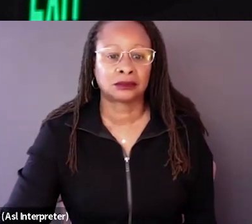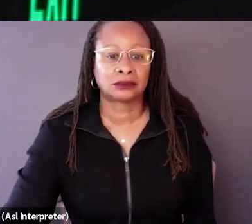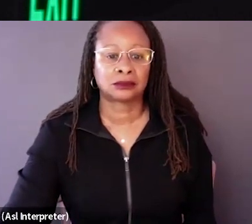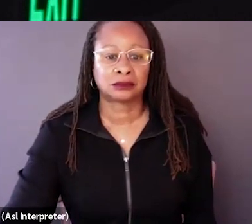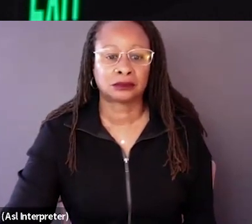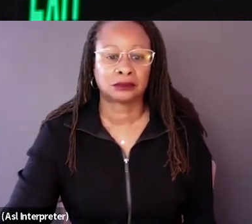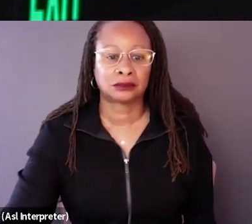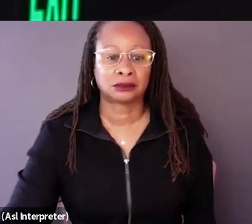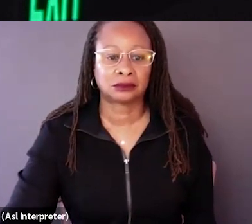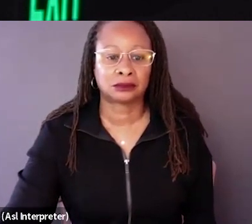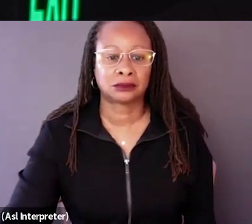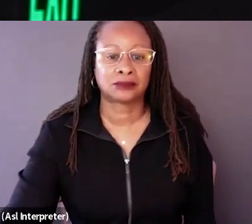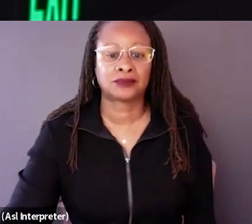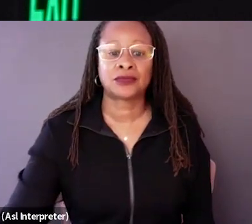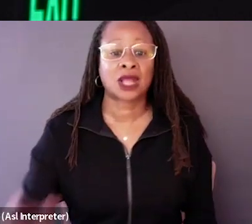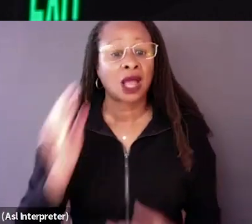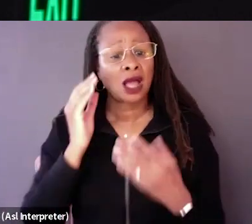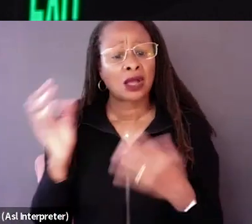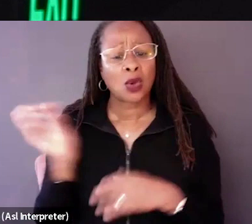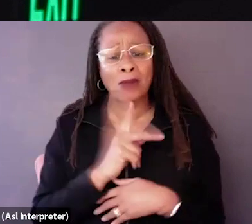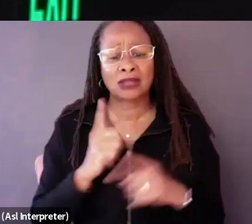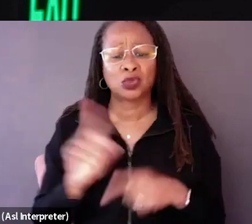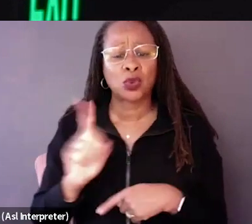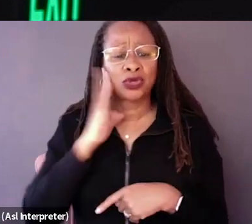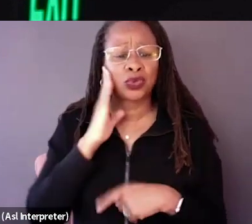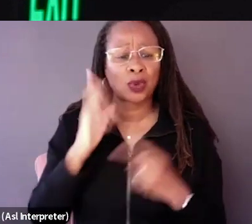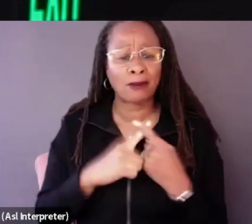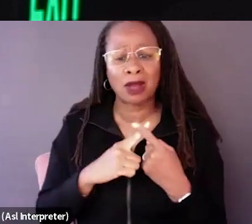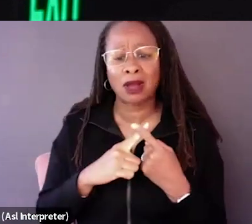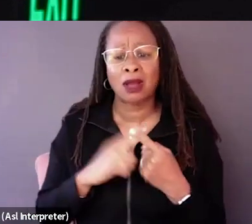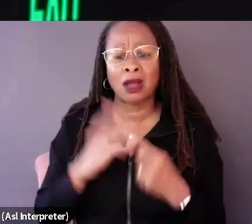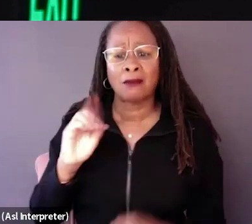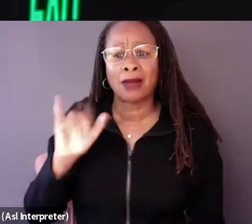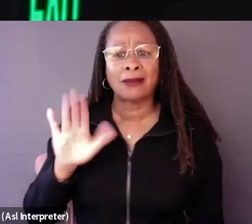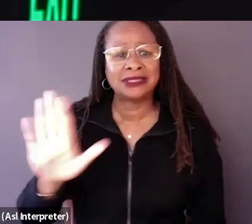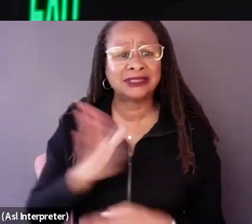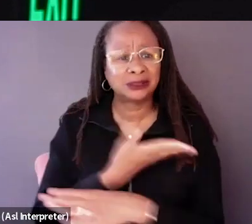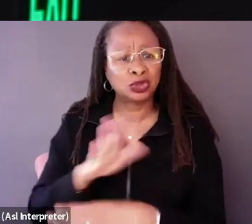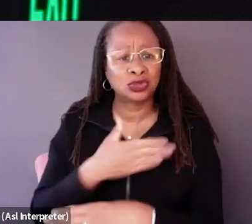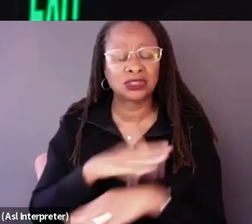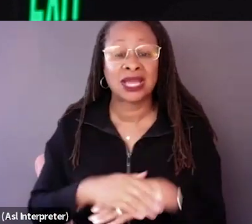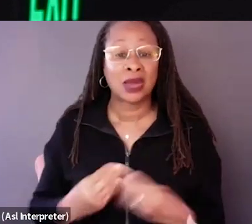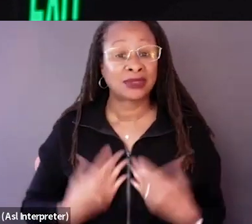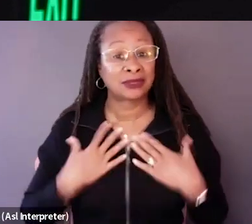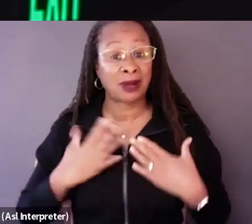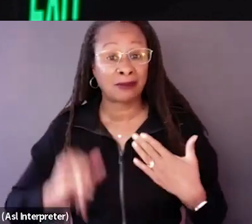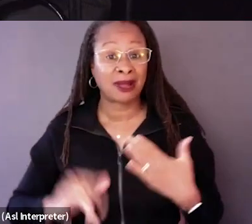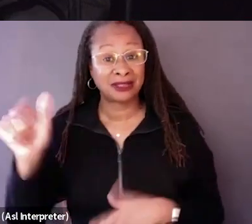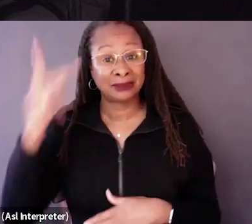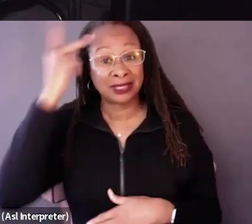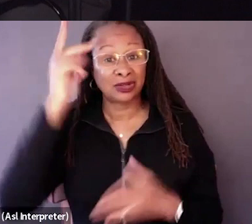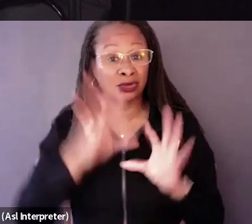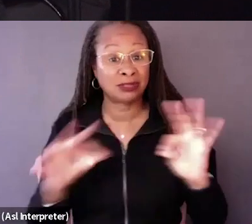music, and then were inspired, like so many Ugandans, as we see in the film, inspired by his political message.